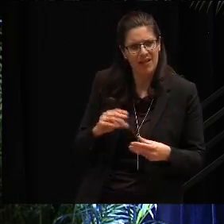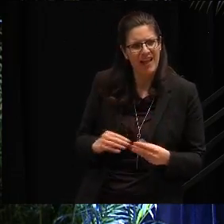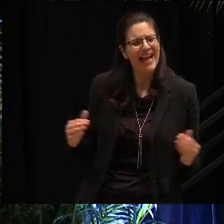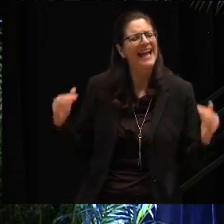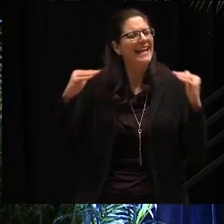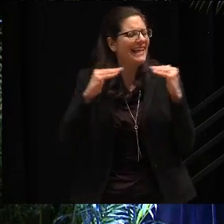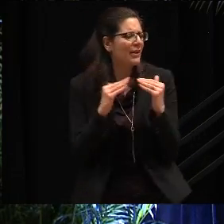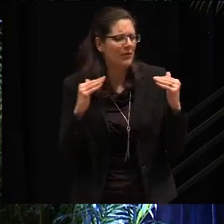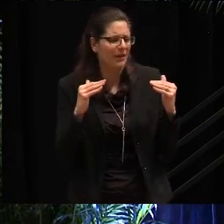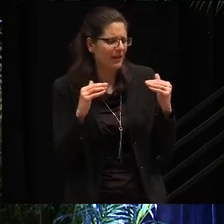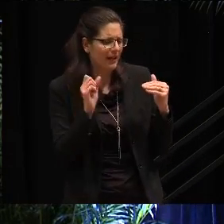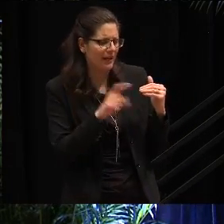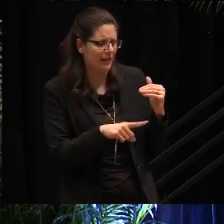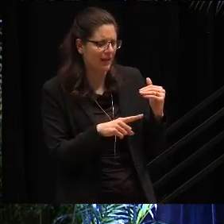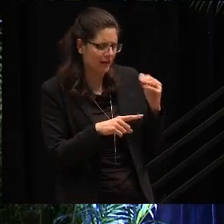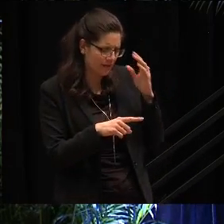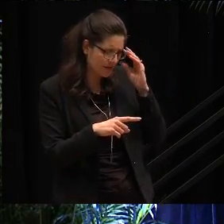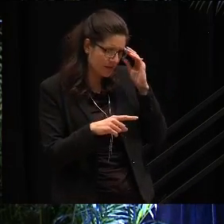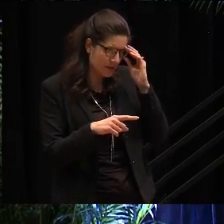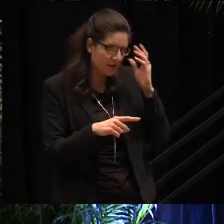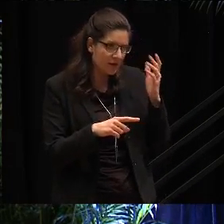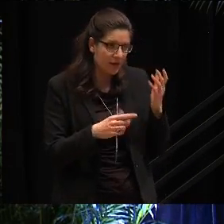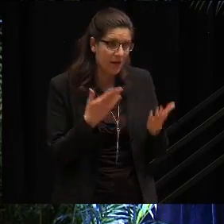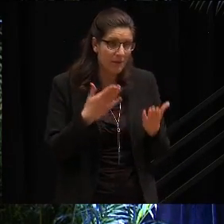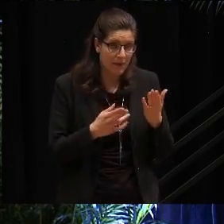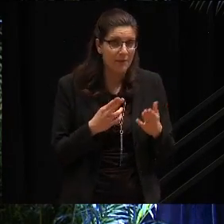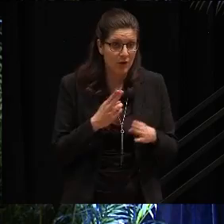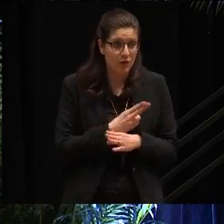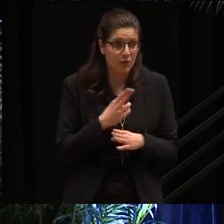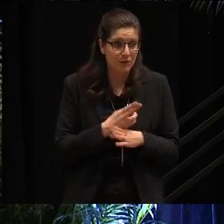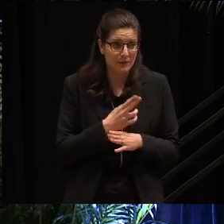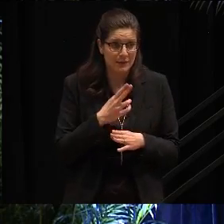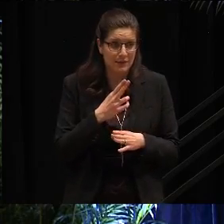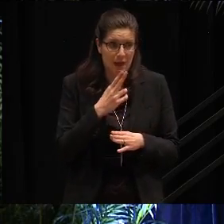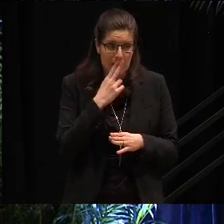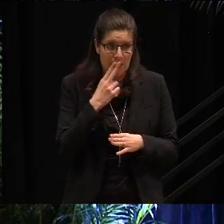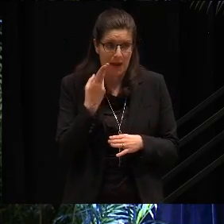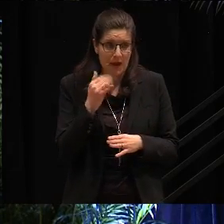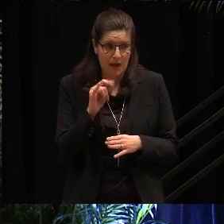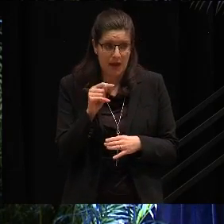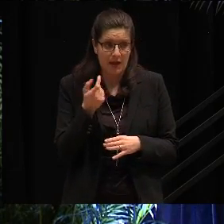condemned, for example, even though I'm sure you make use of the Hitler tropes when